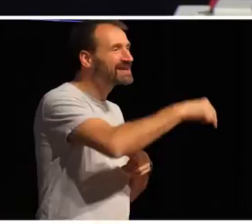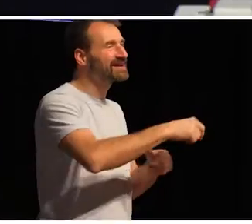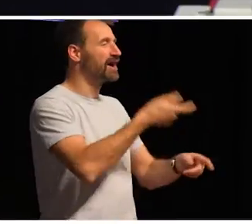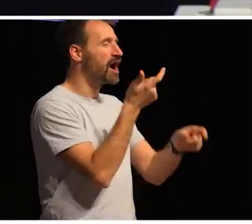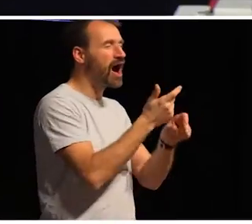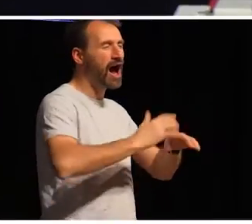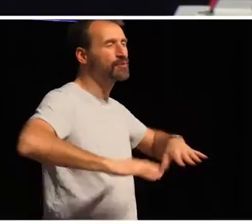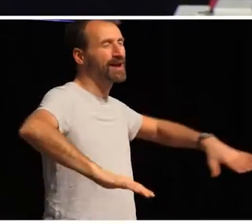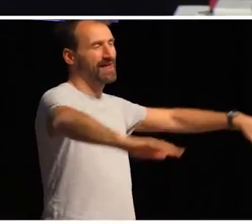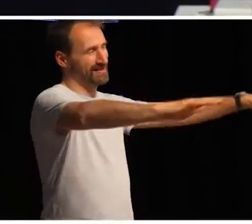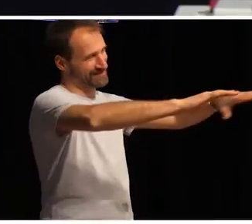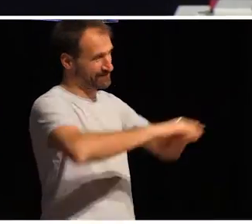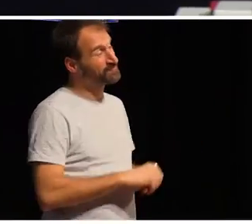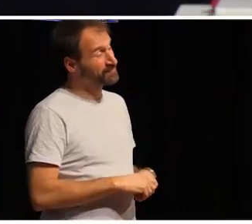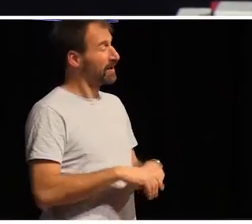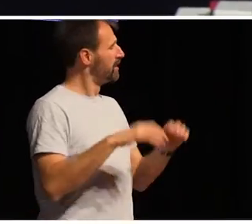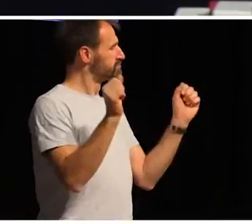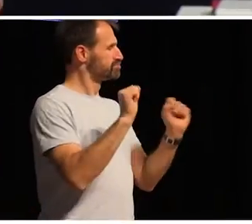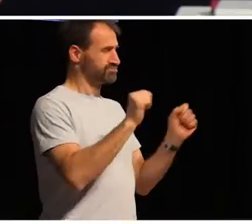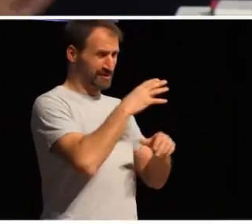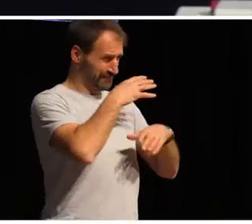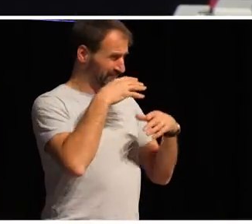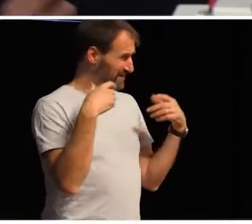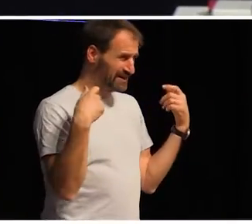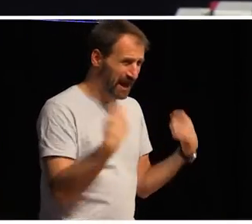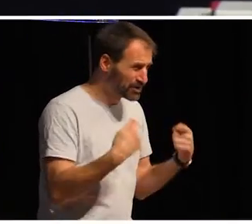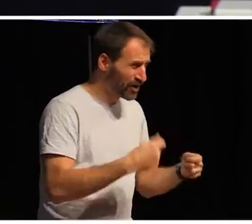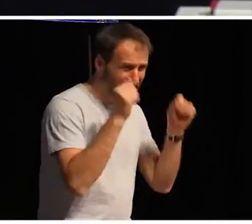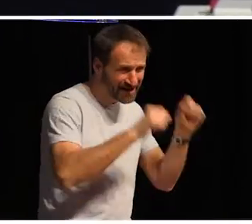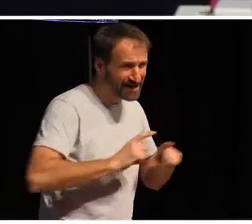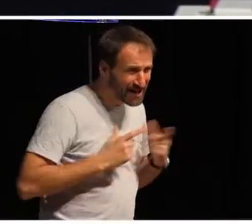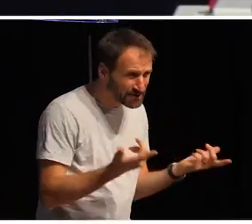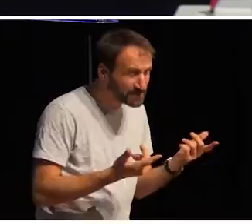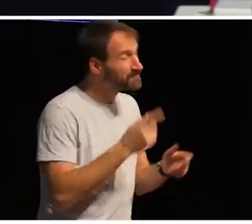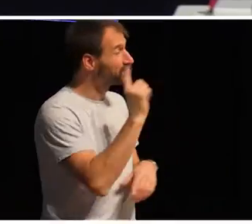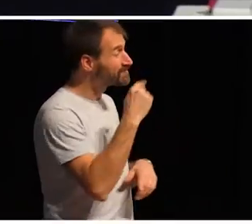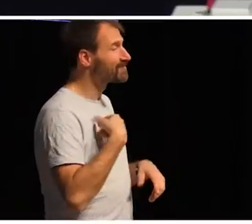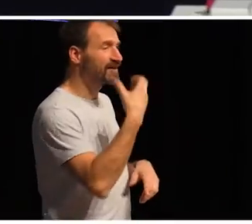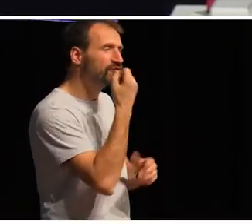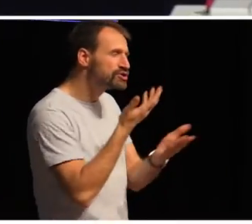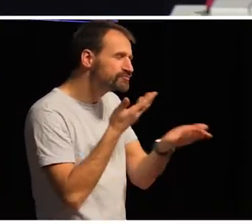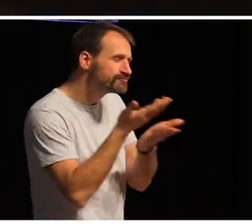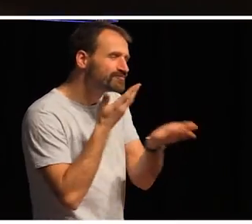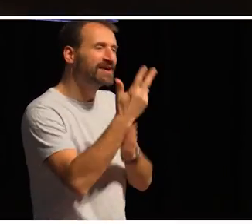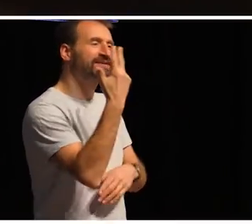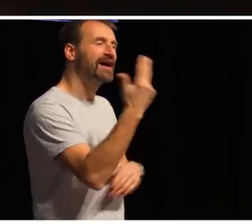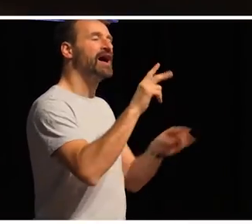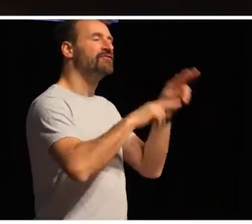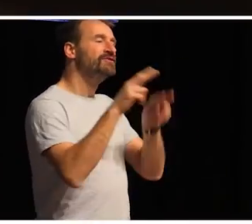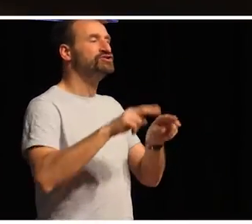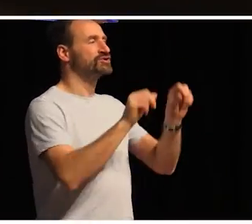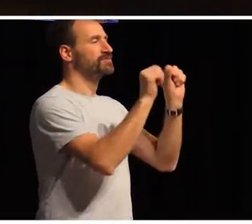of adventure to be had. So I'll be sharing with you three specific models of how JavaScript